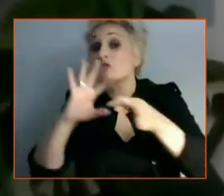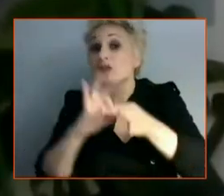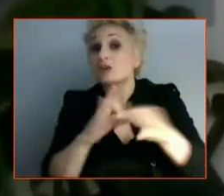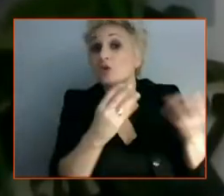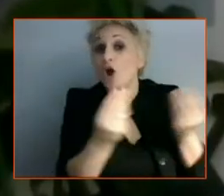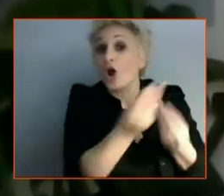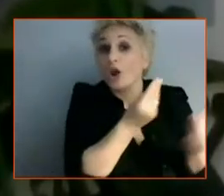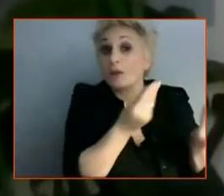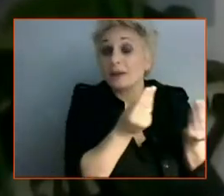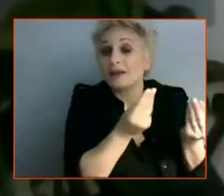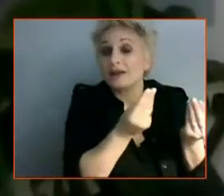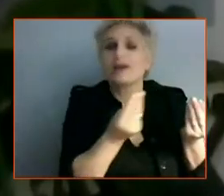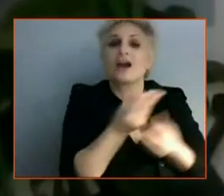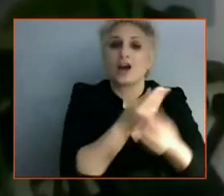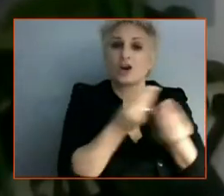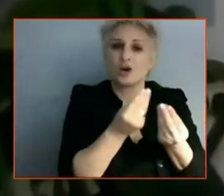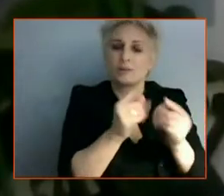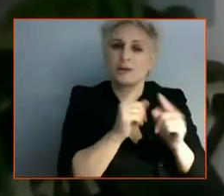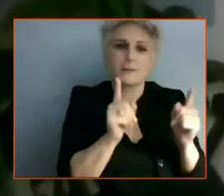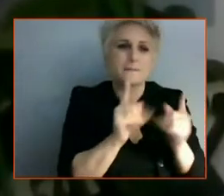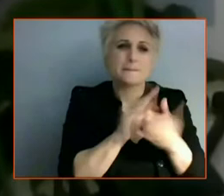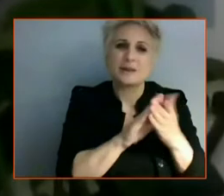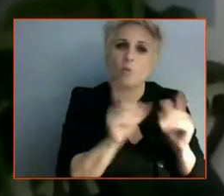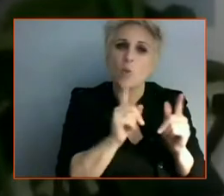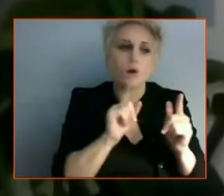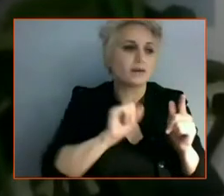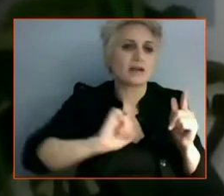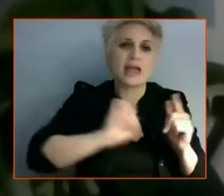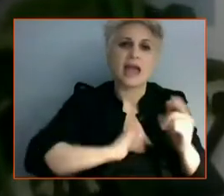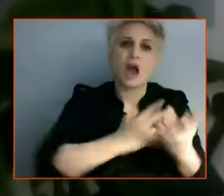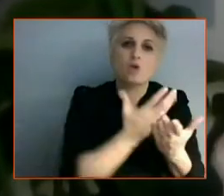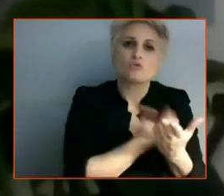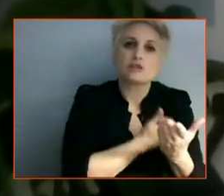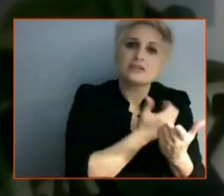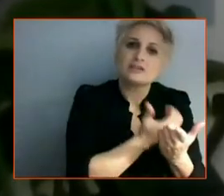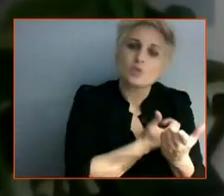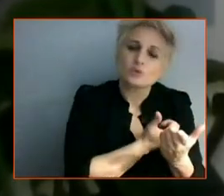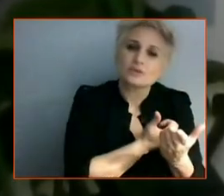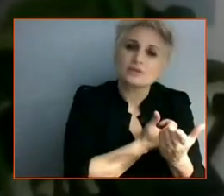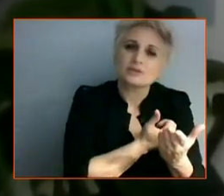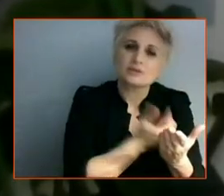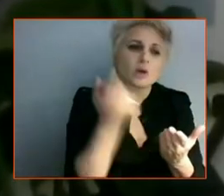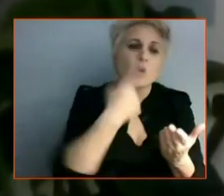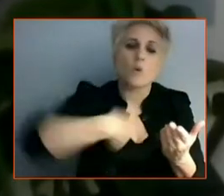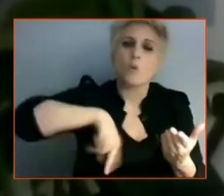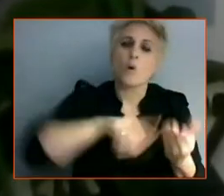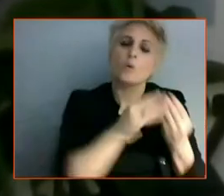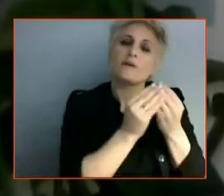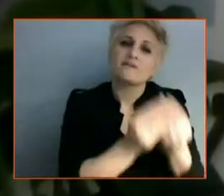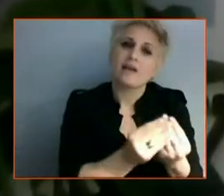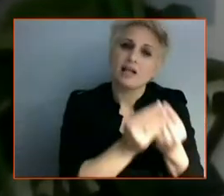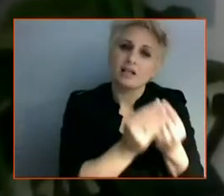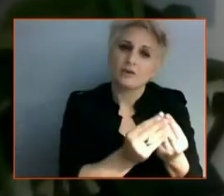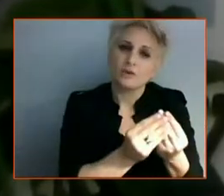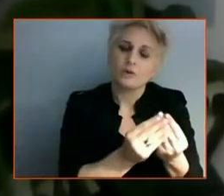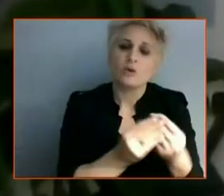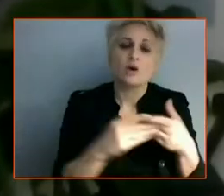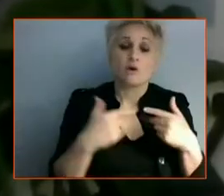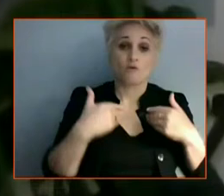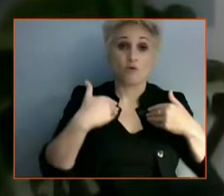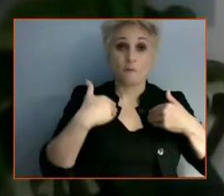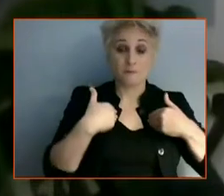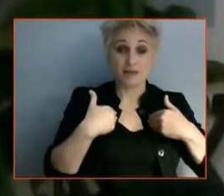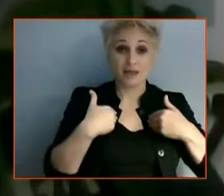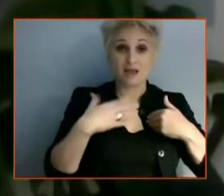very literally the allocation of our resources and what we value. So for me, the question is actually about what it is that we're trying